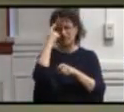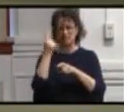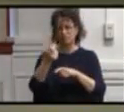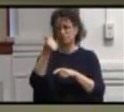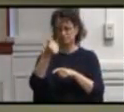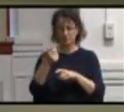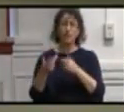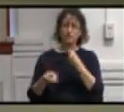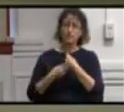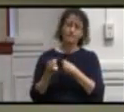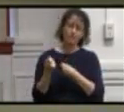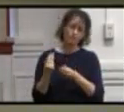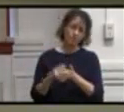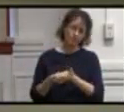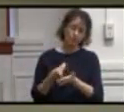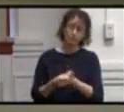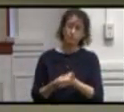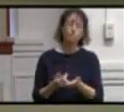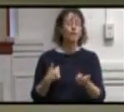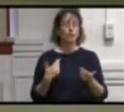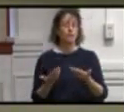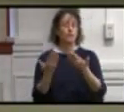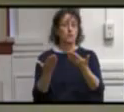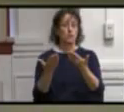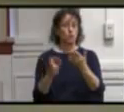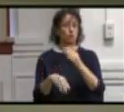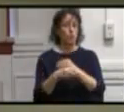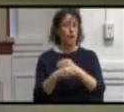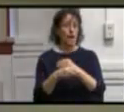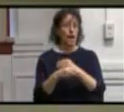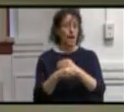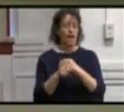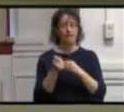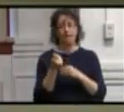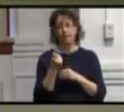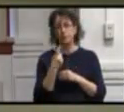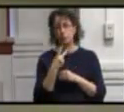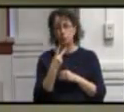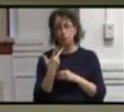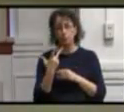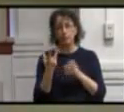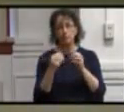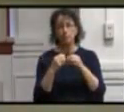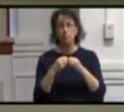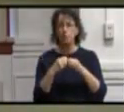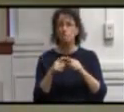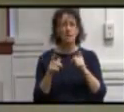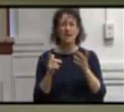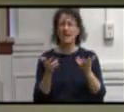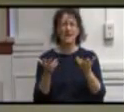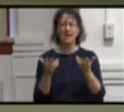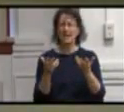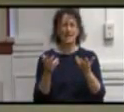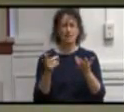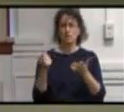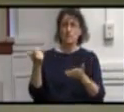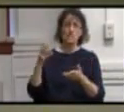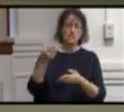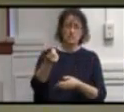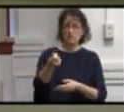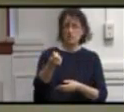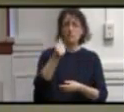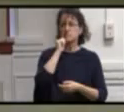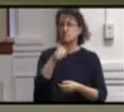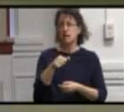there. I did have recommendation to add a couple or three sites, but it didn't sound like there was significant additional expense. It sounds